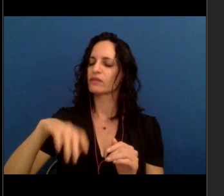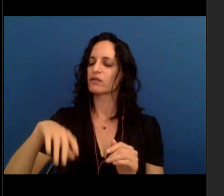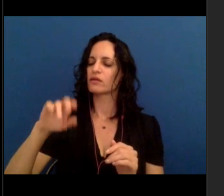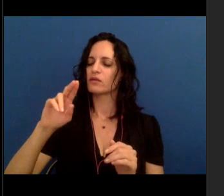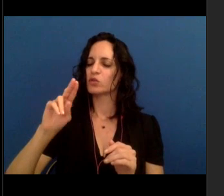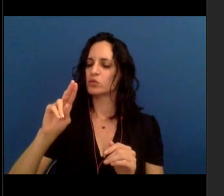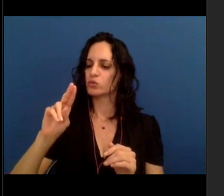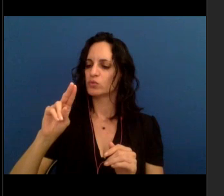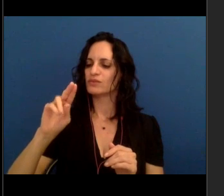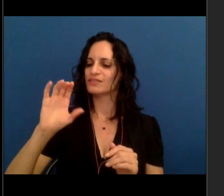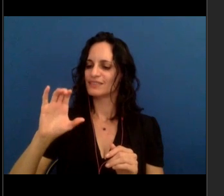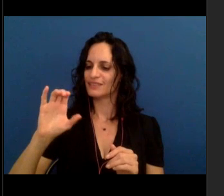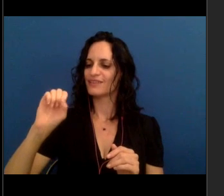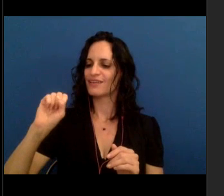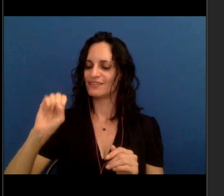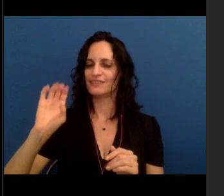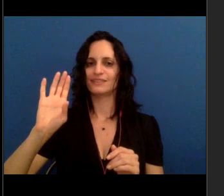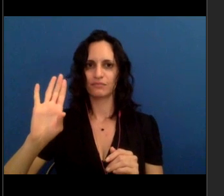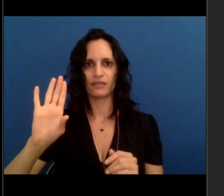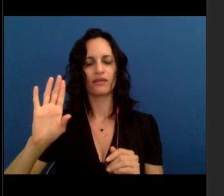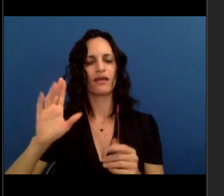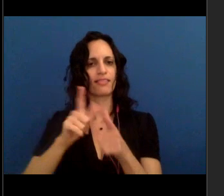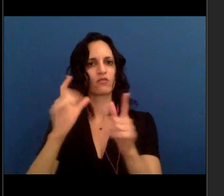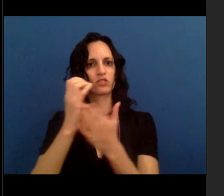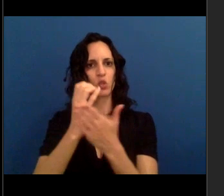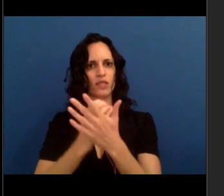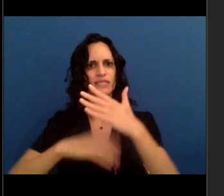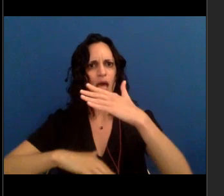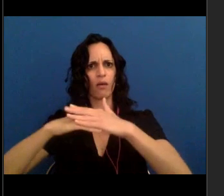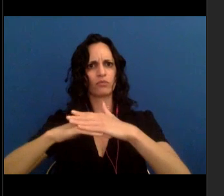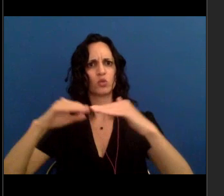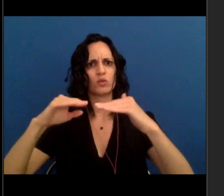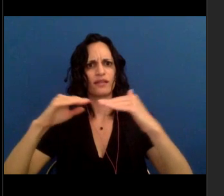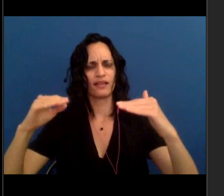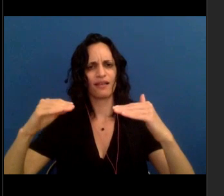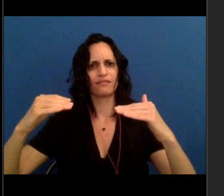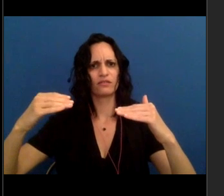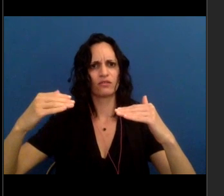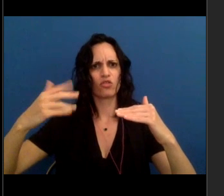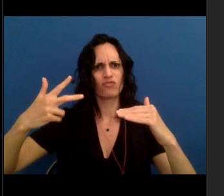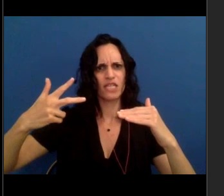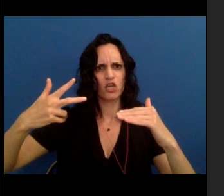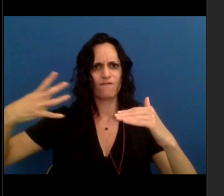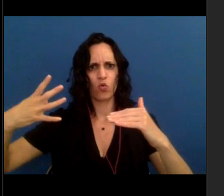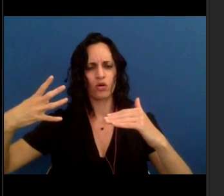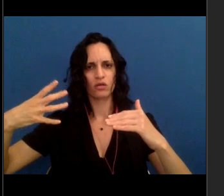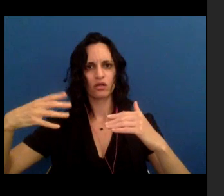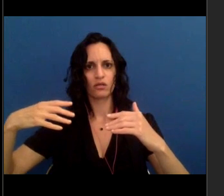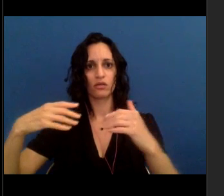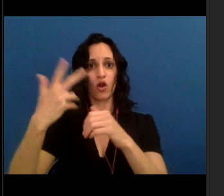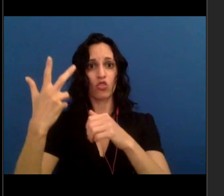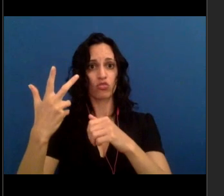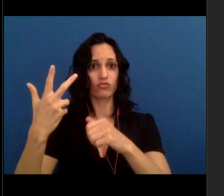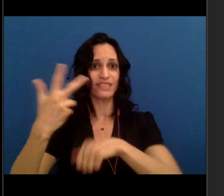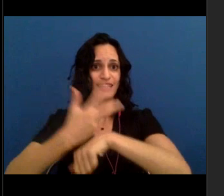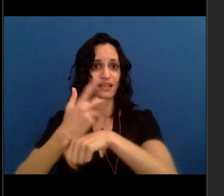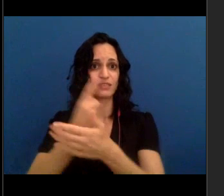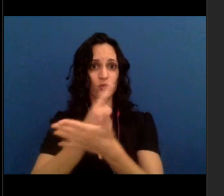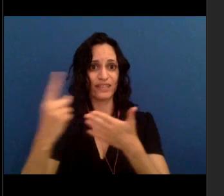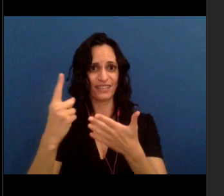think, level 3 or 4, I forget exactly which one, but they meet 4 times a week. So they're fairly time intensive.